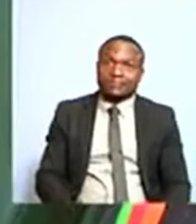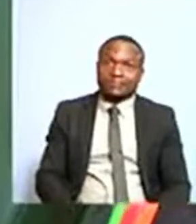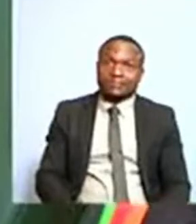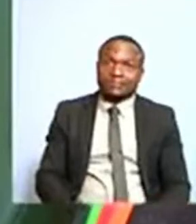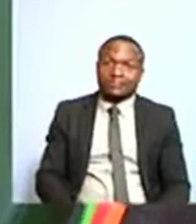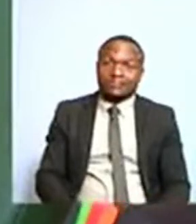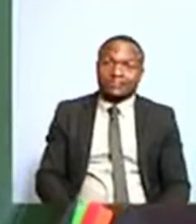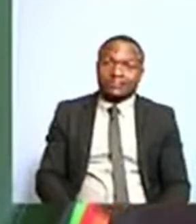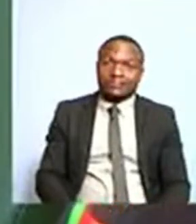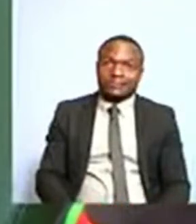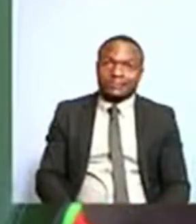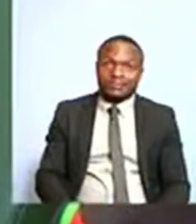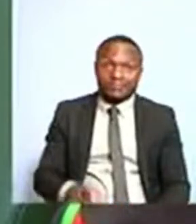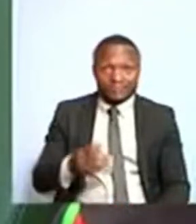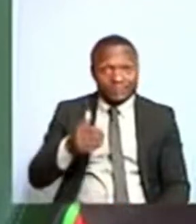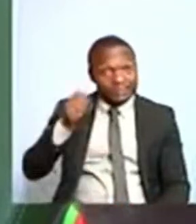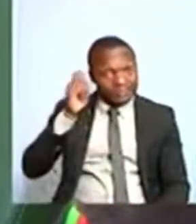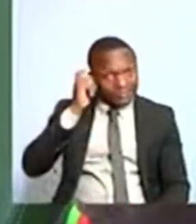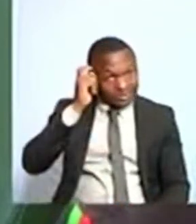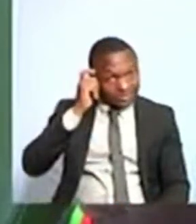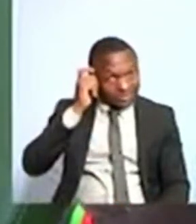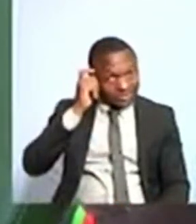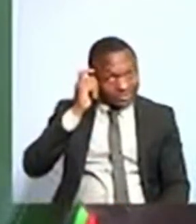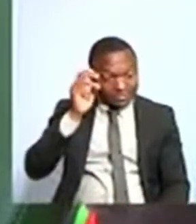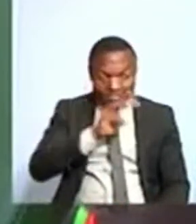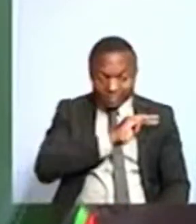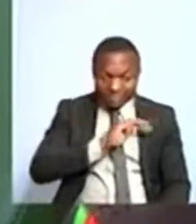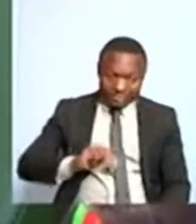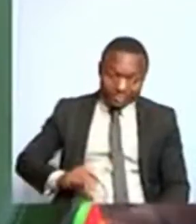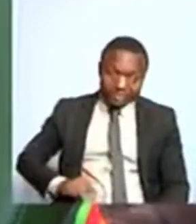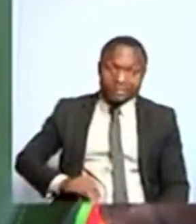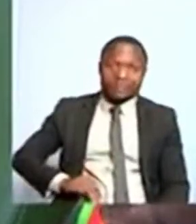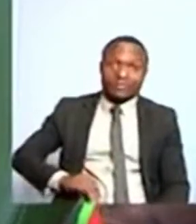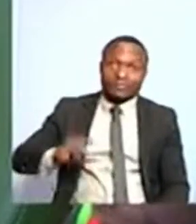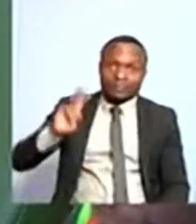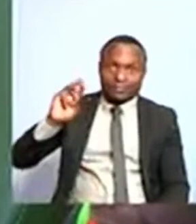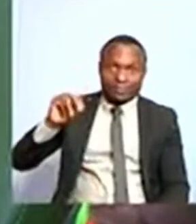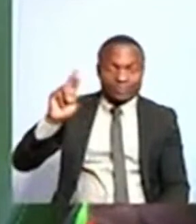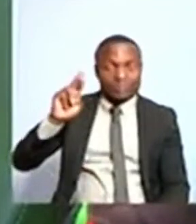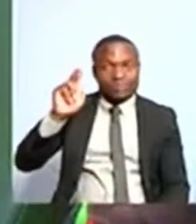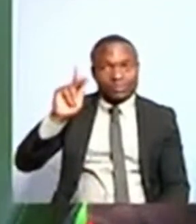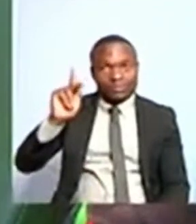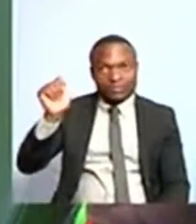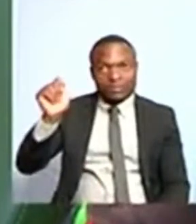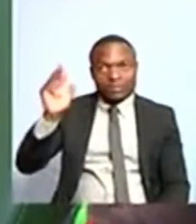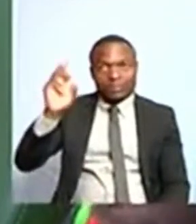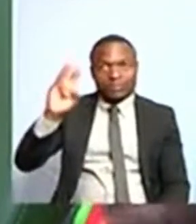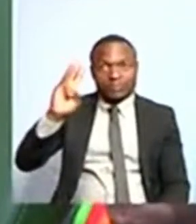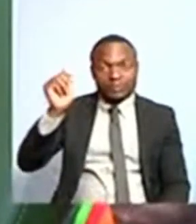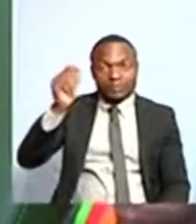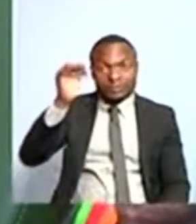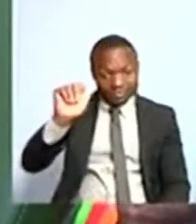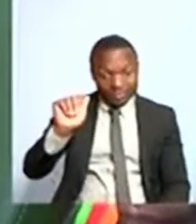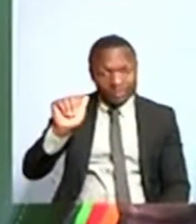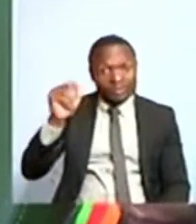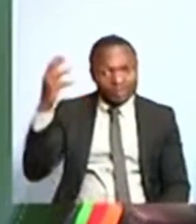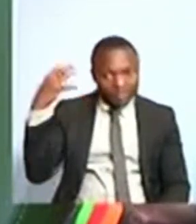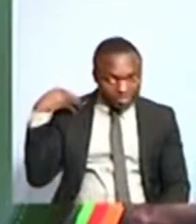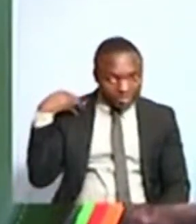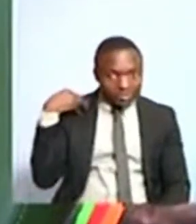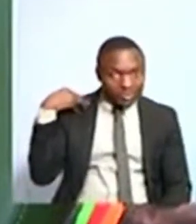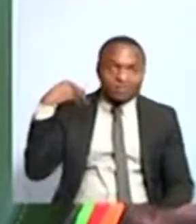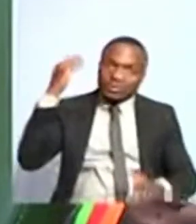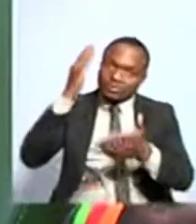As I think the Honourable Member, Mr. Kafwaya, was reminded to desist